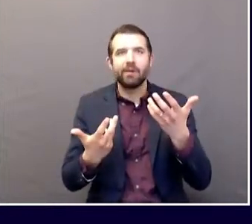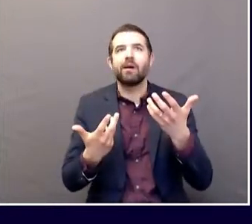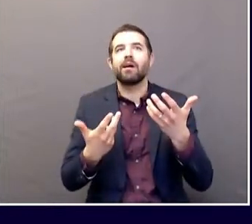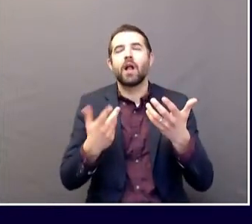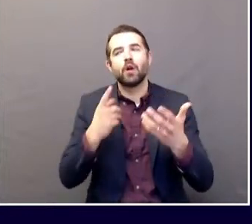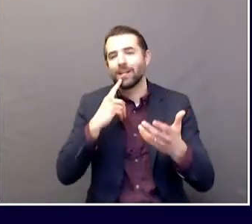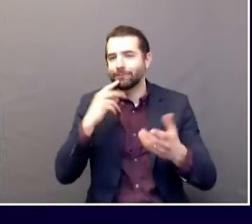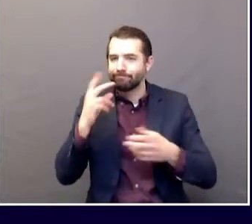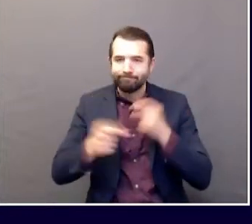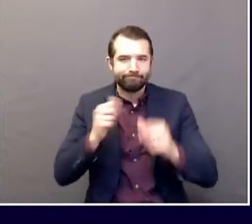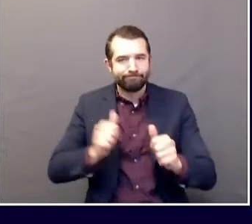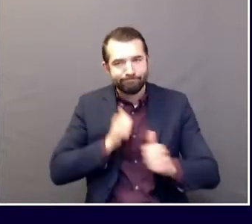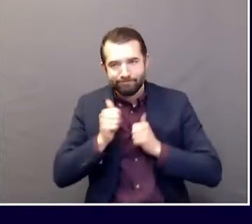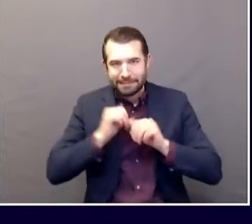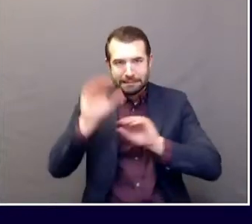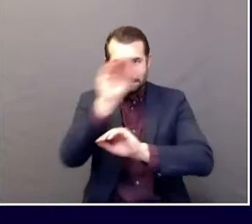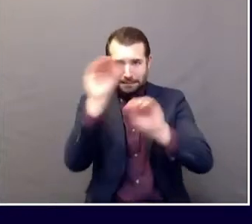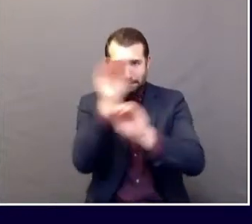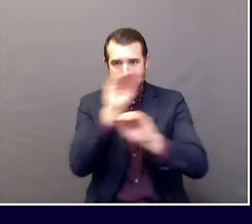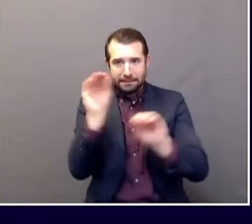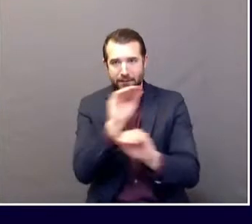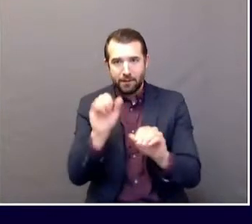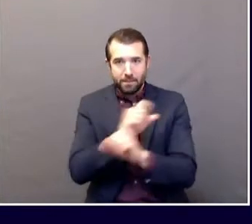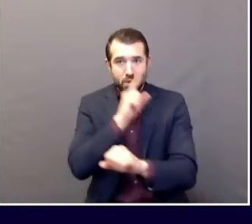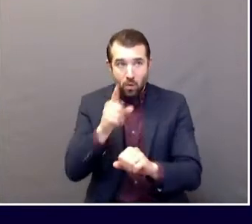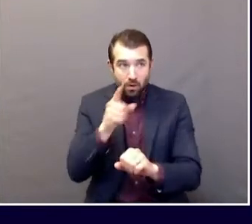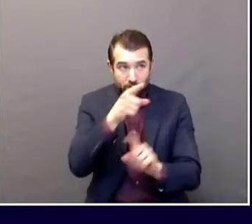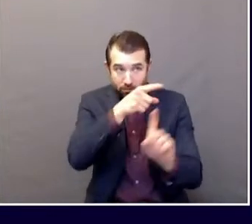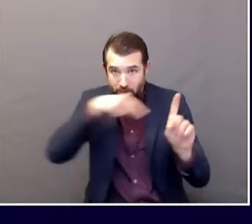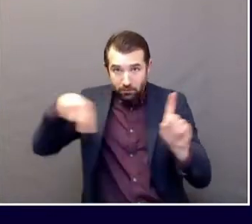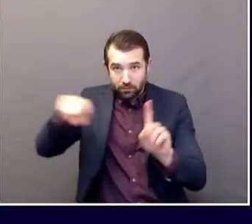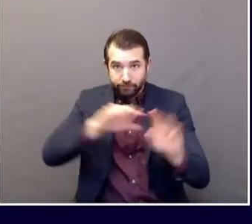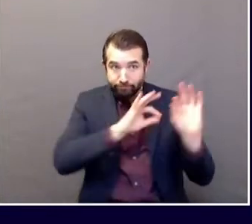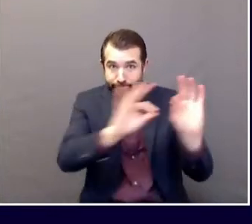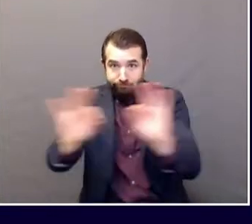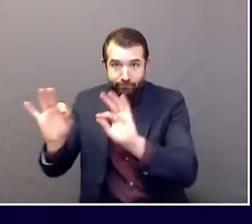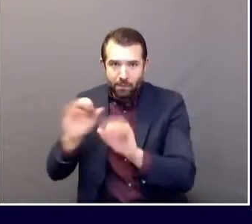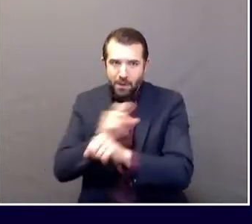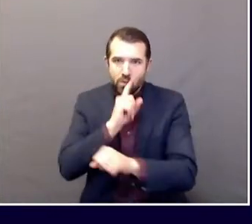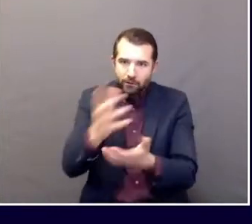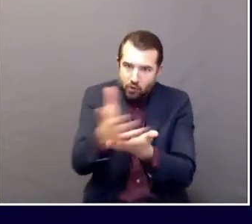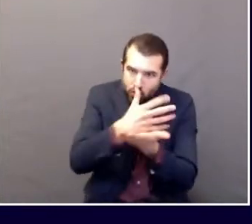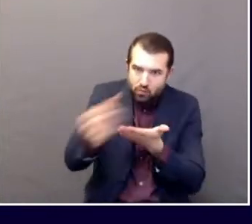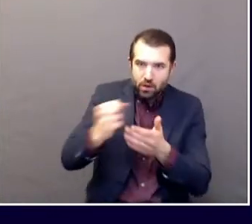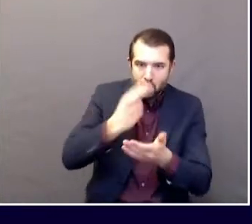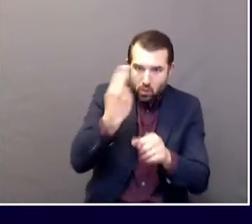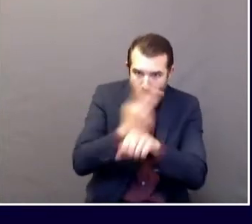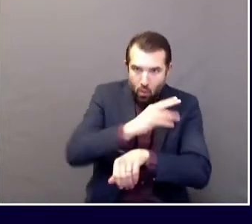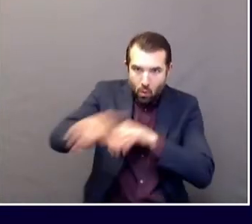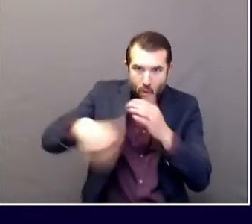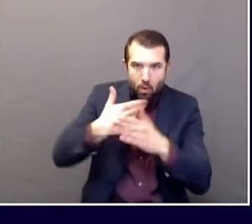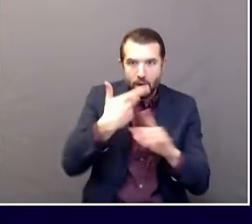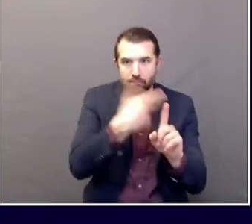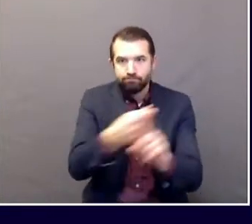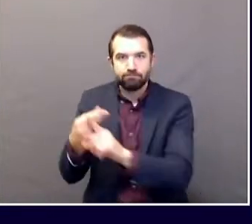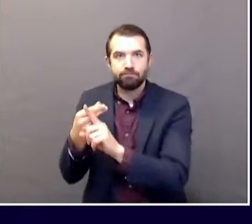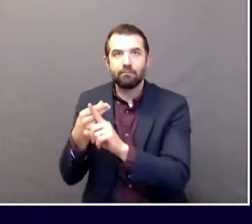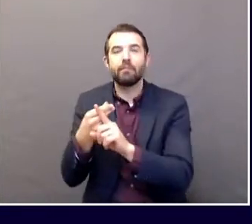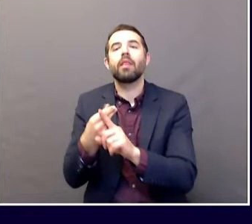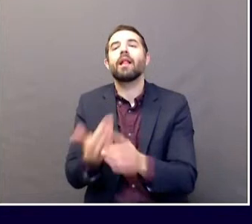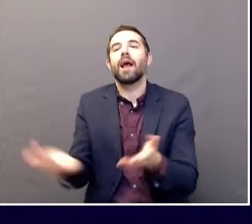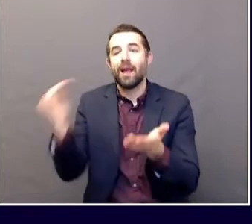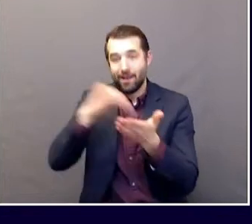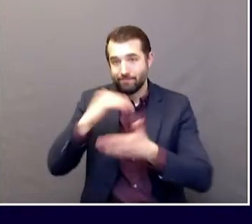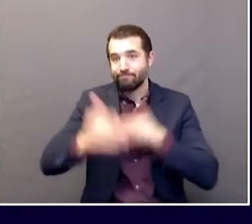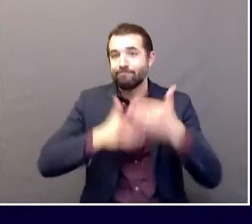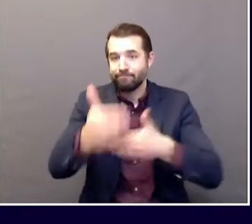from point A to point B to point C. We've spotted another one of those mismatches. In this instance, we have found